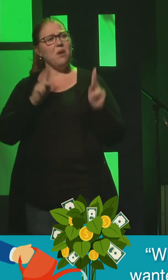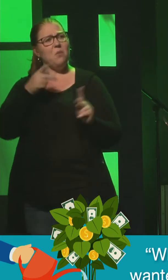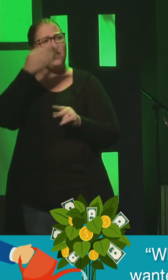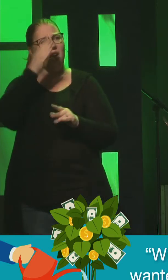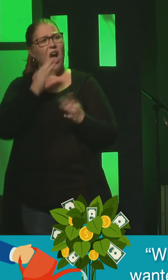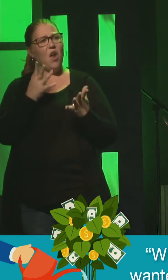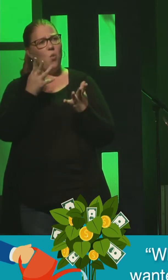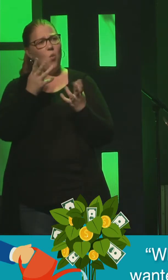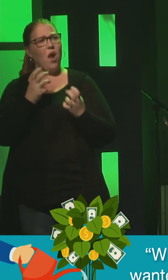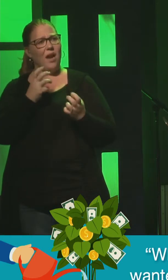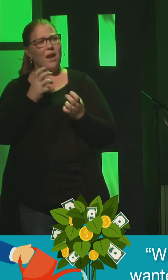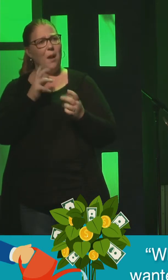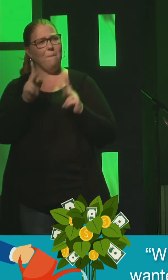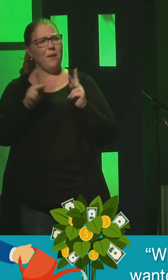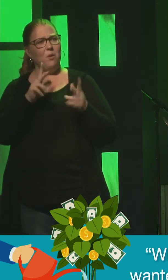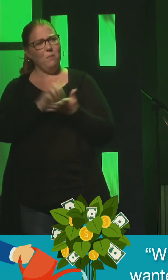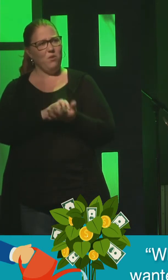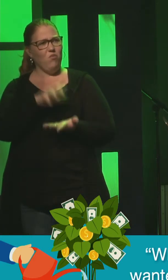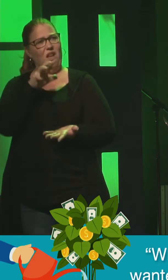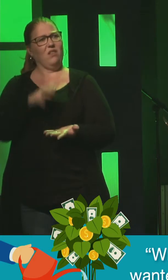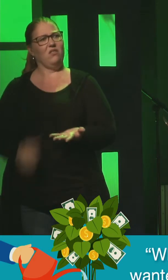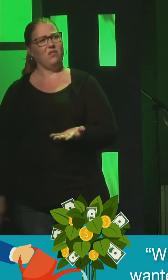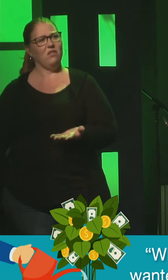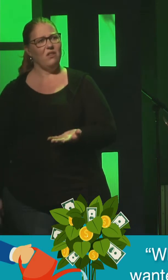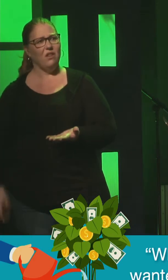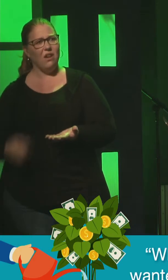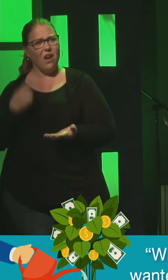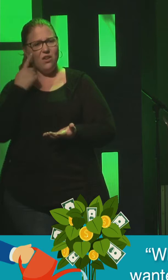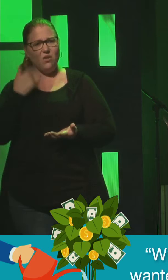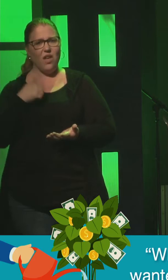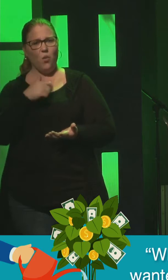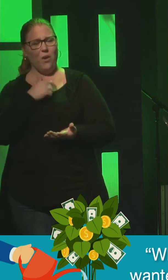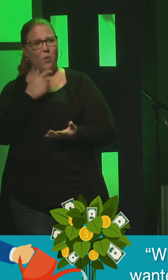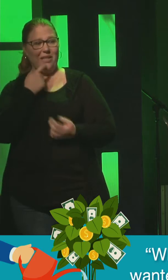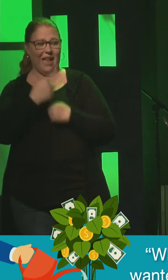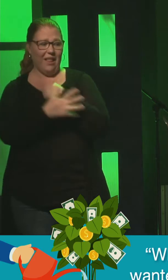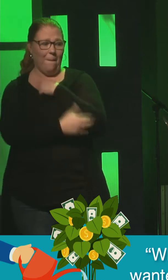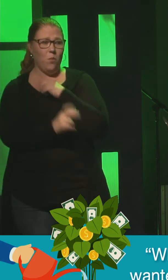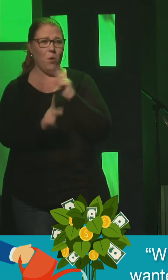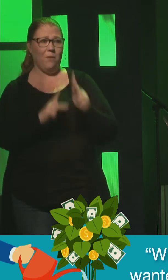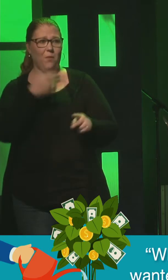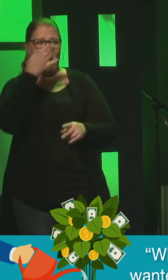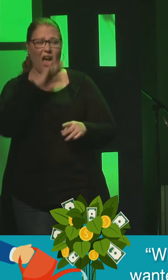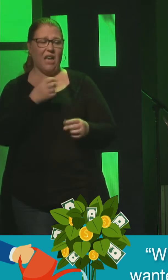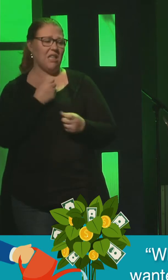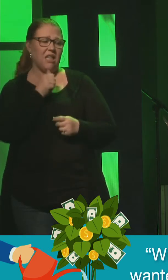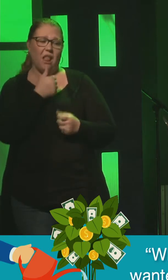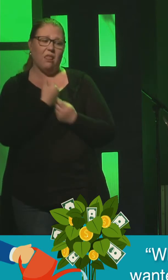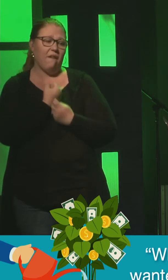God wanted them to be prosperous, do you think we were telling poor people that God didn't love them?